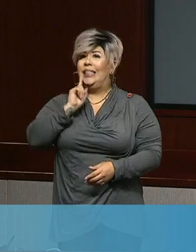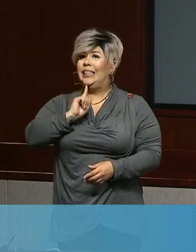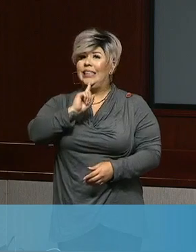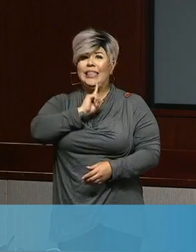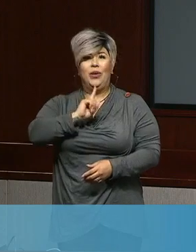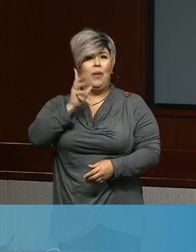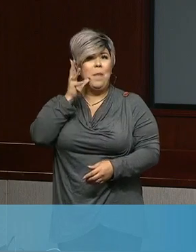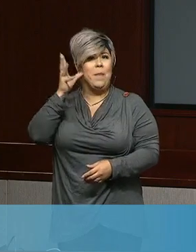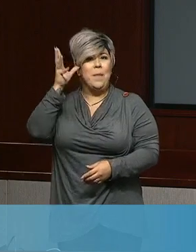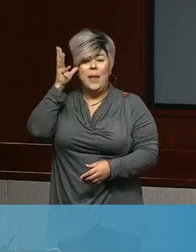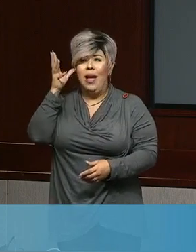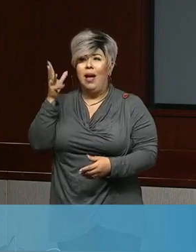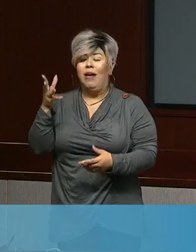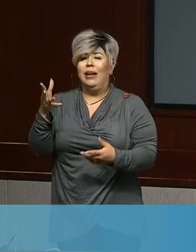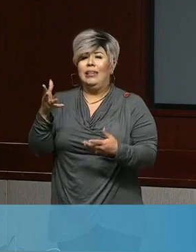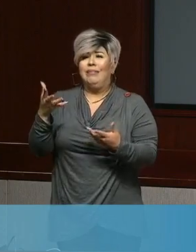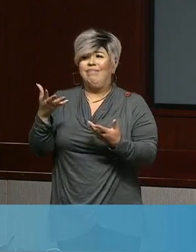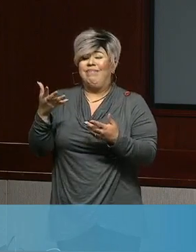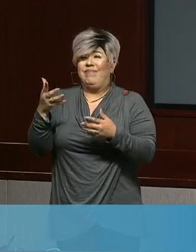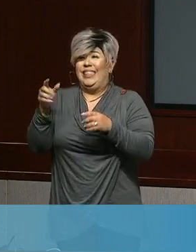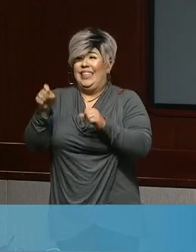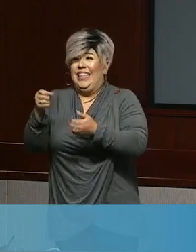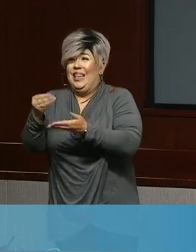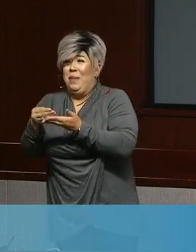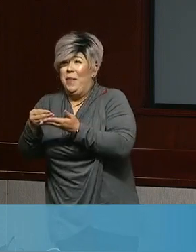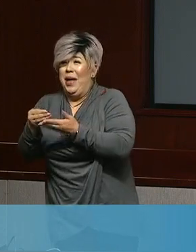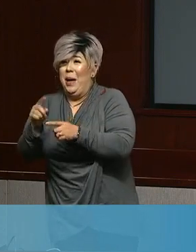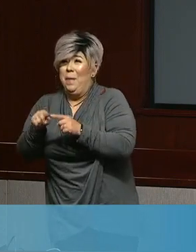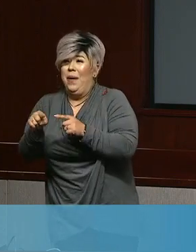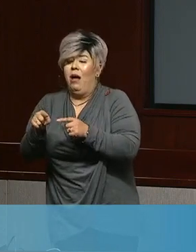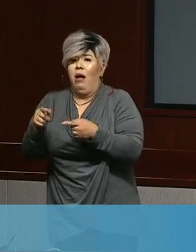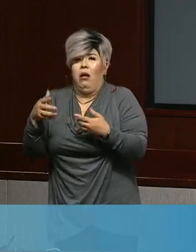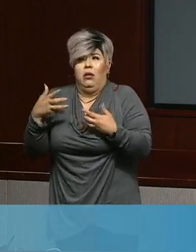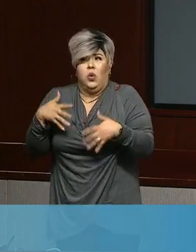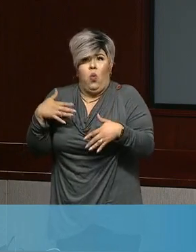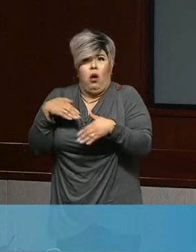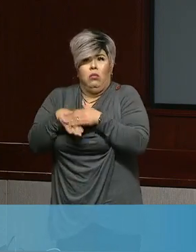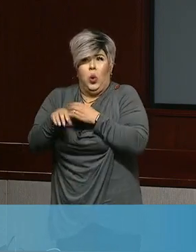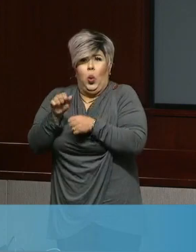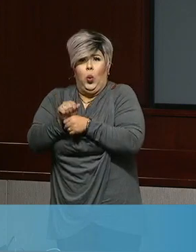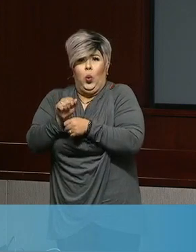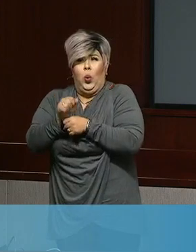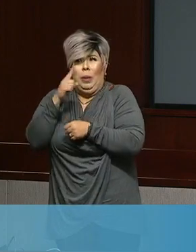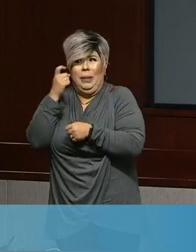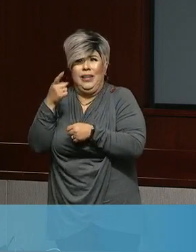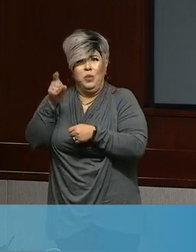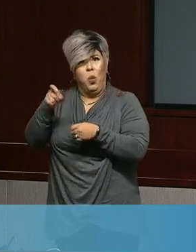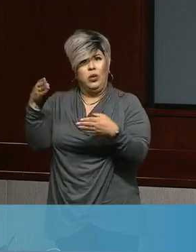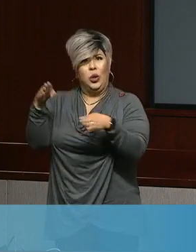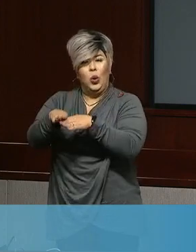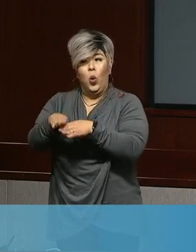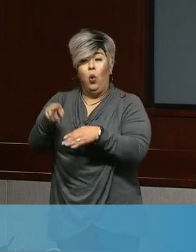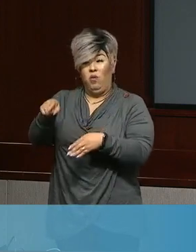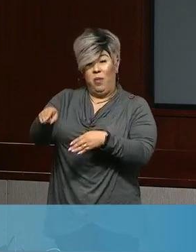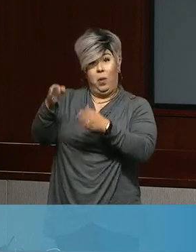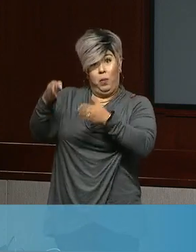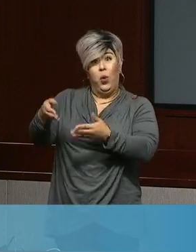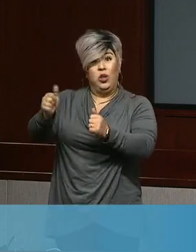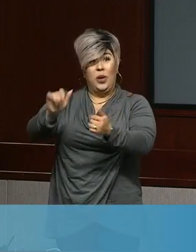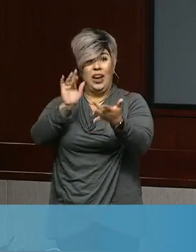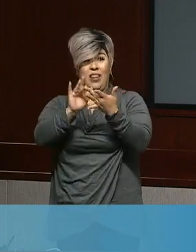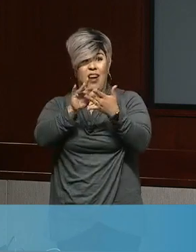but is petrified to go to their job, and says they've tried to reach out to the supervisors, to